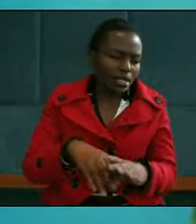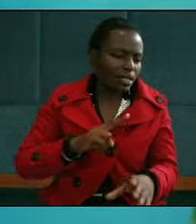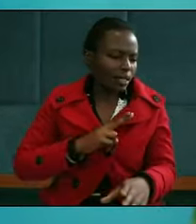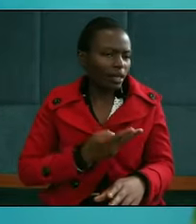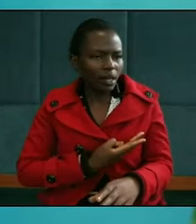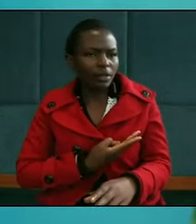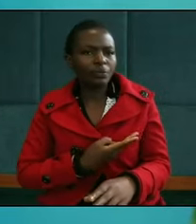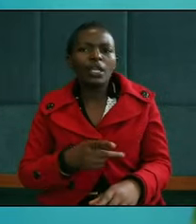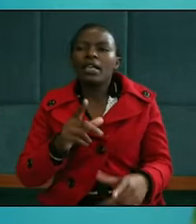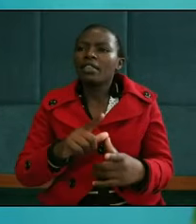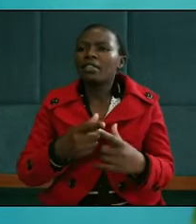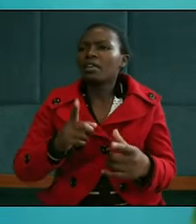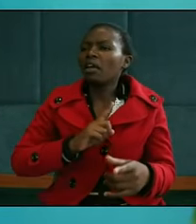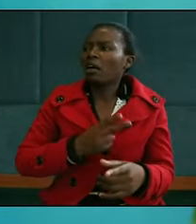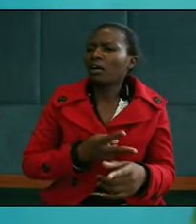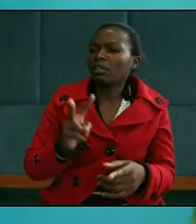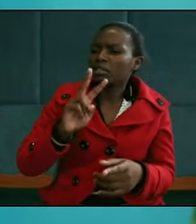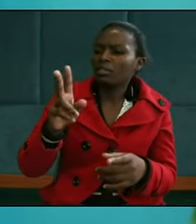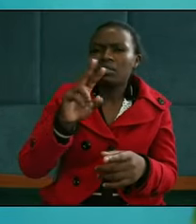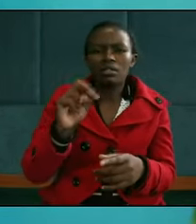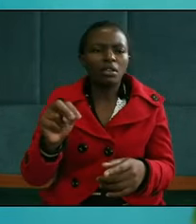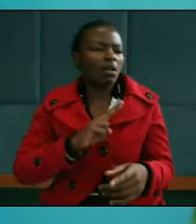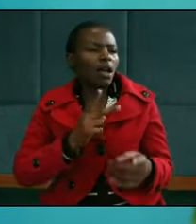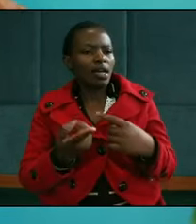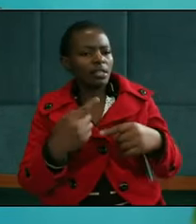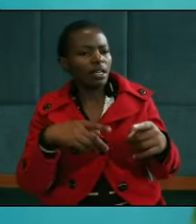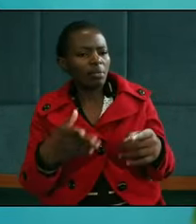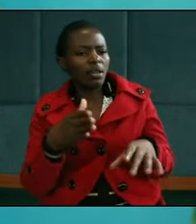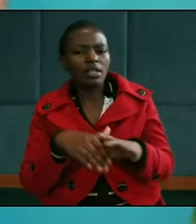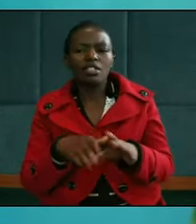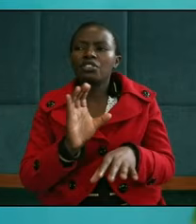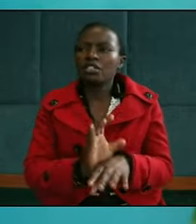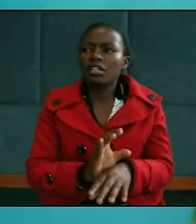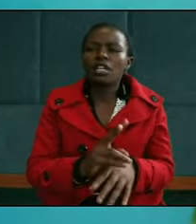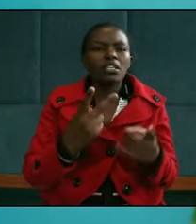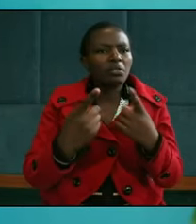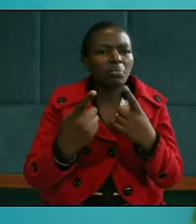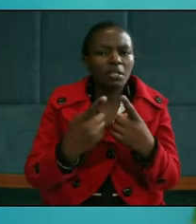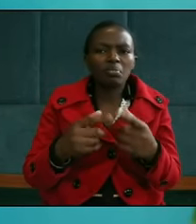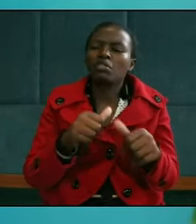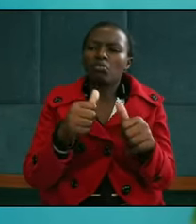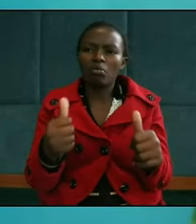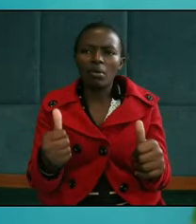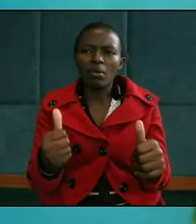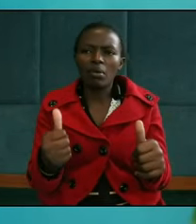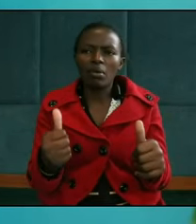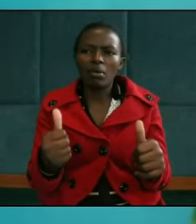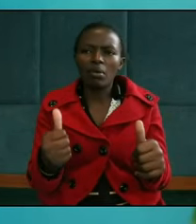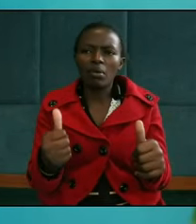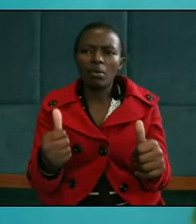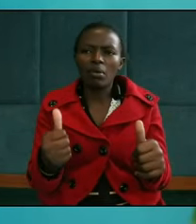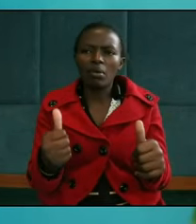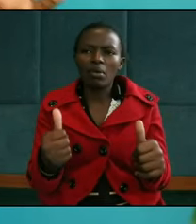we may come to church, we may sit here, we may do whatever, but if these elements, elements of